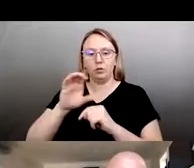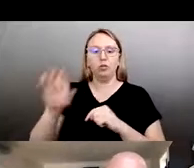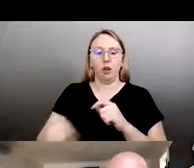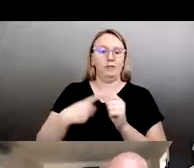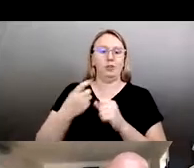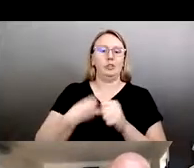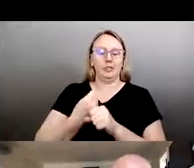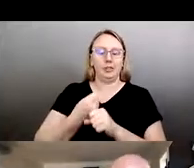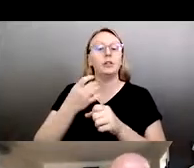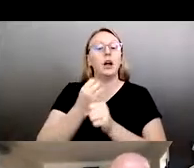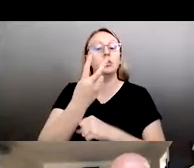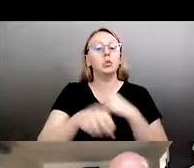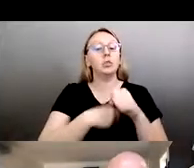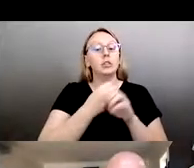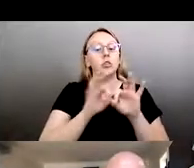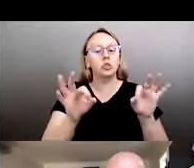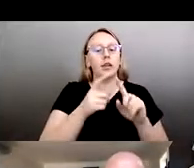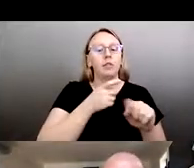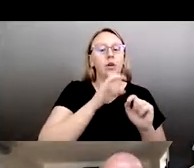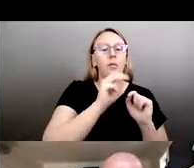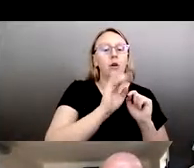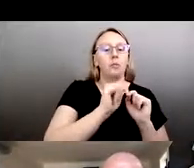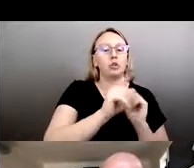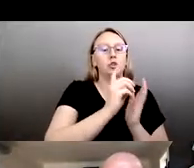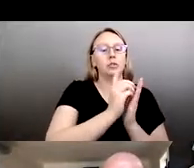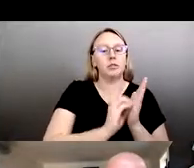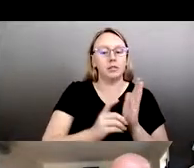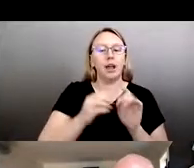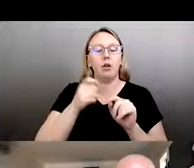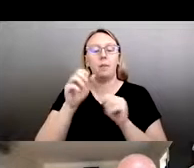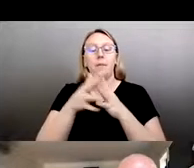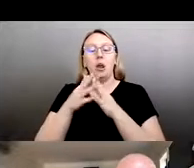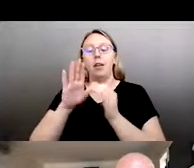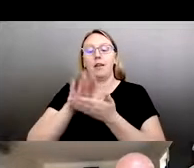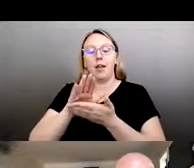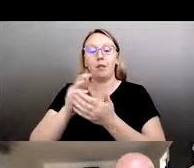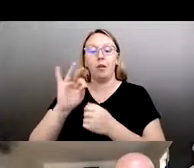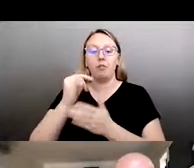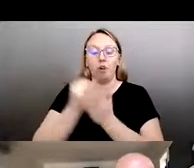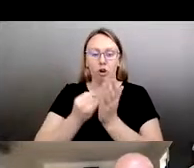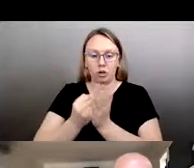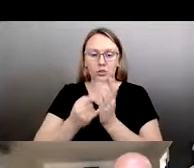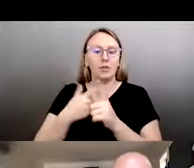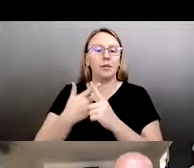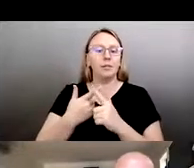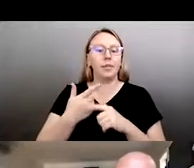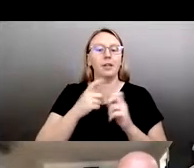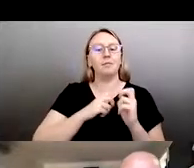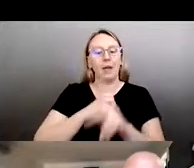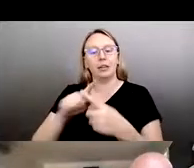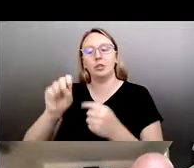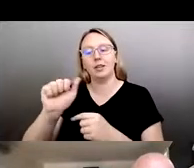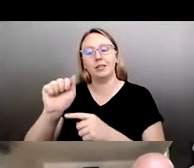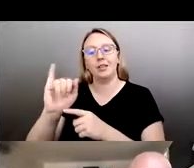Art. And then he returned to SAIC at kind of perfect timing to coincide with a group of artists who eventually became known as the